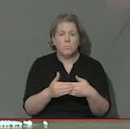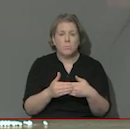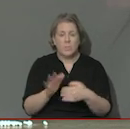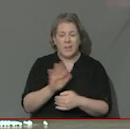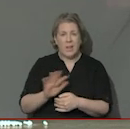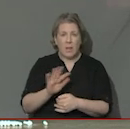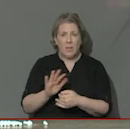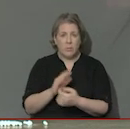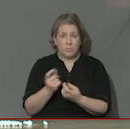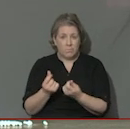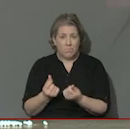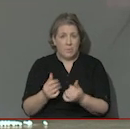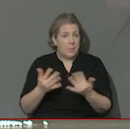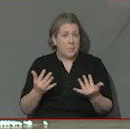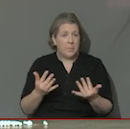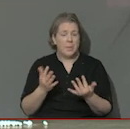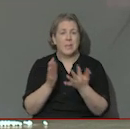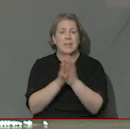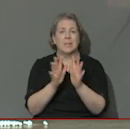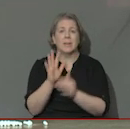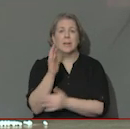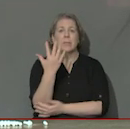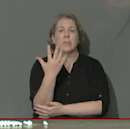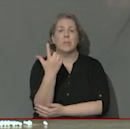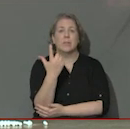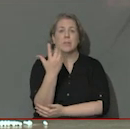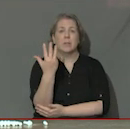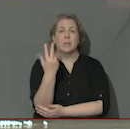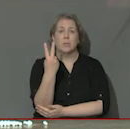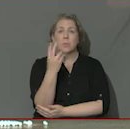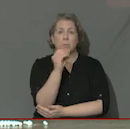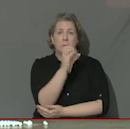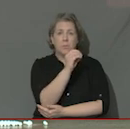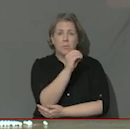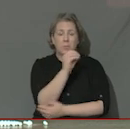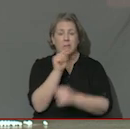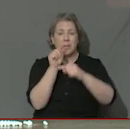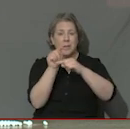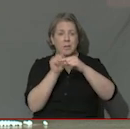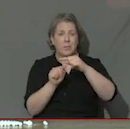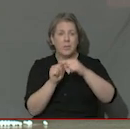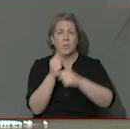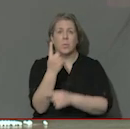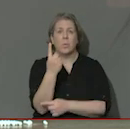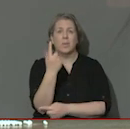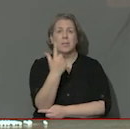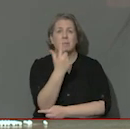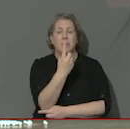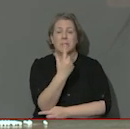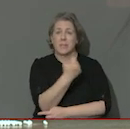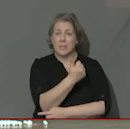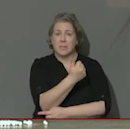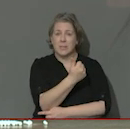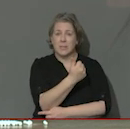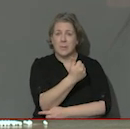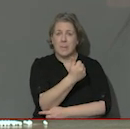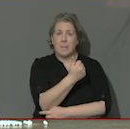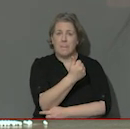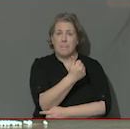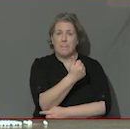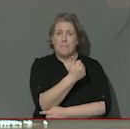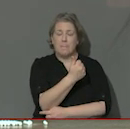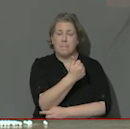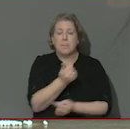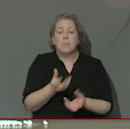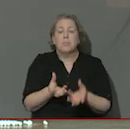average price. So the 10,579,200 divided by 1,776 gives